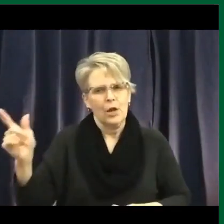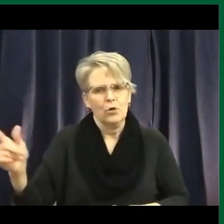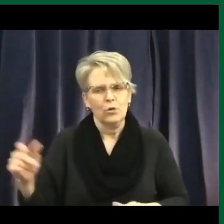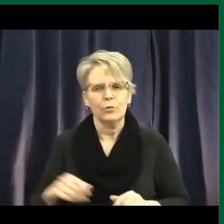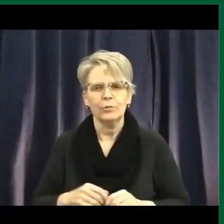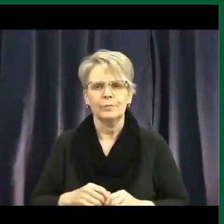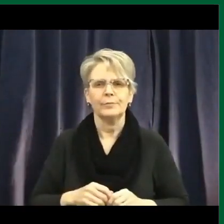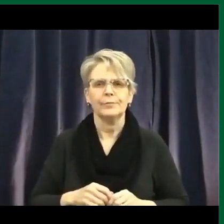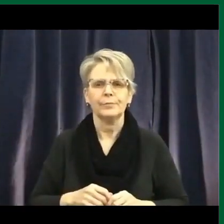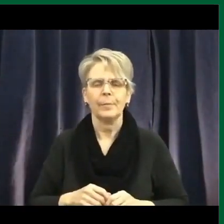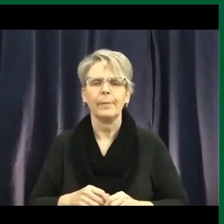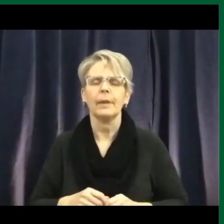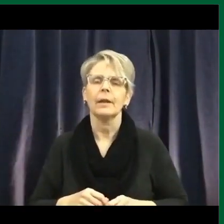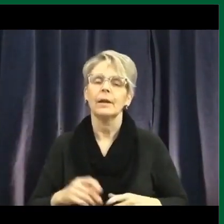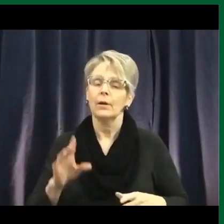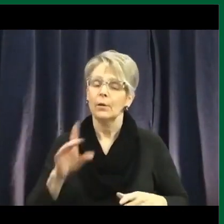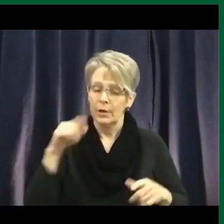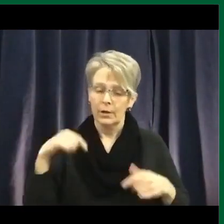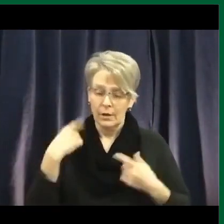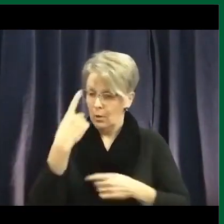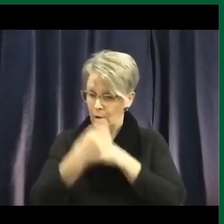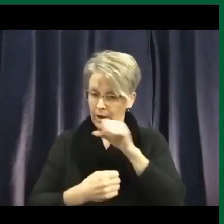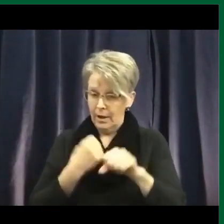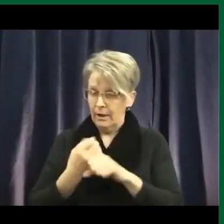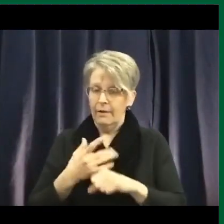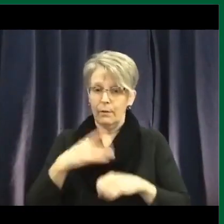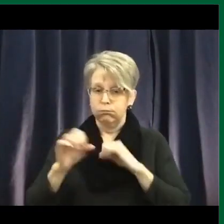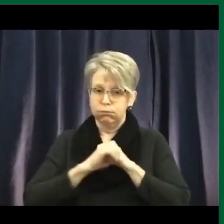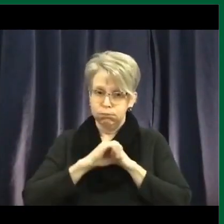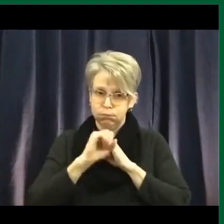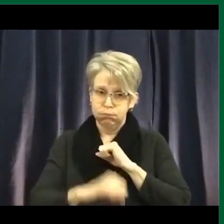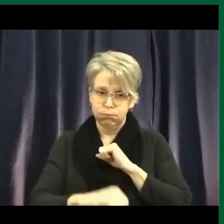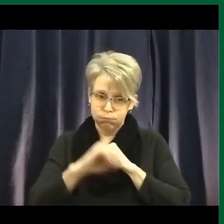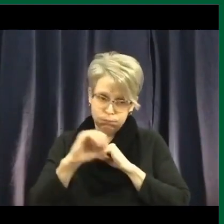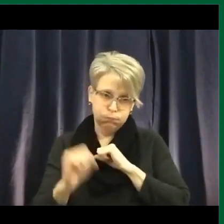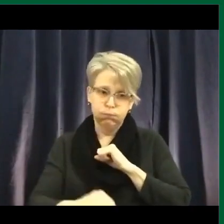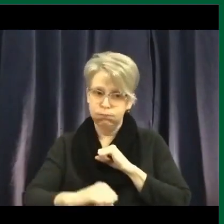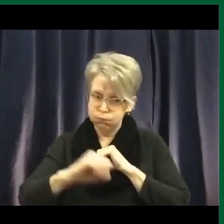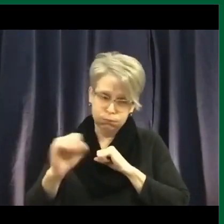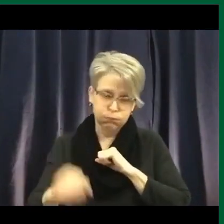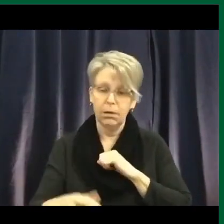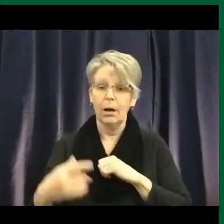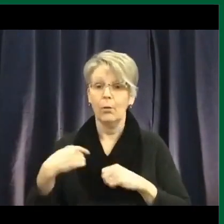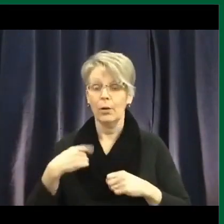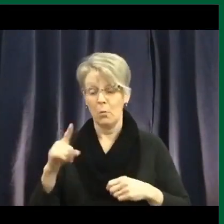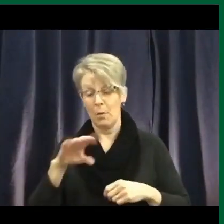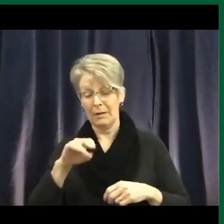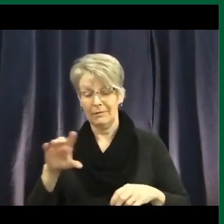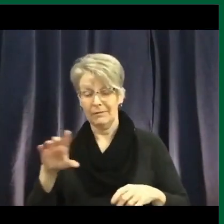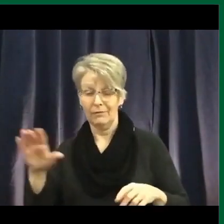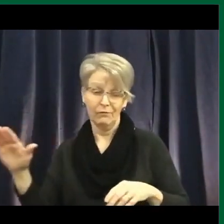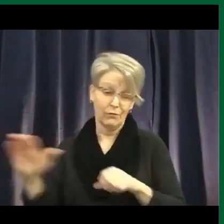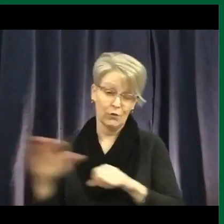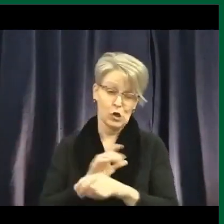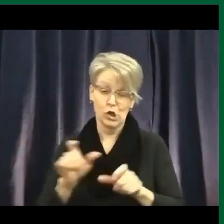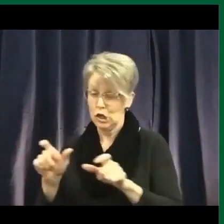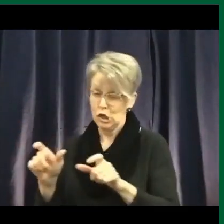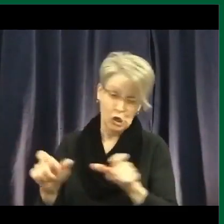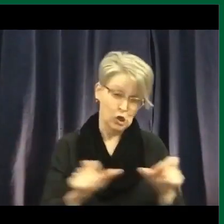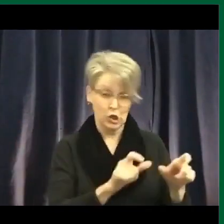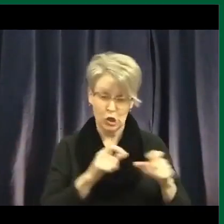think, it's been a long 12 months. While we didn't go into full lockdown, we did have some of the most significant restrictions